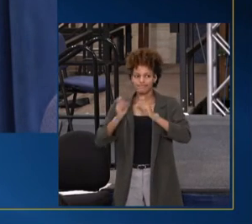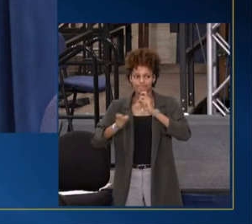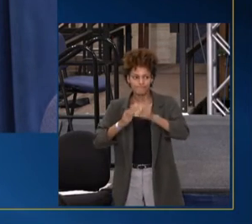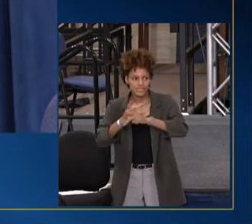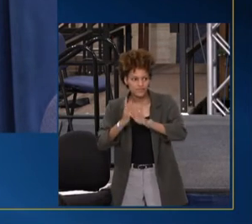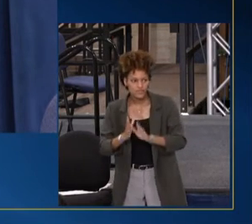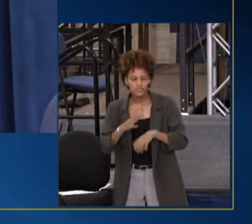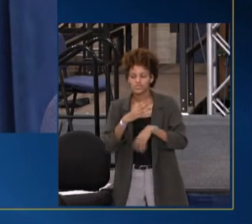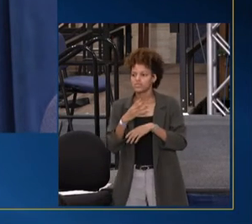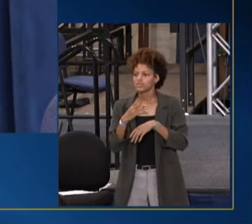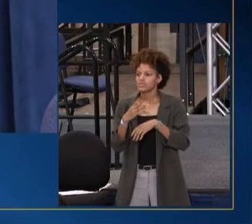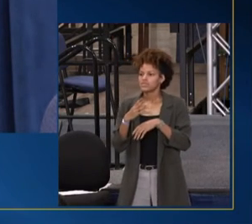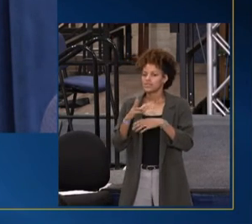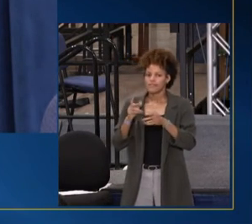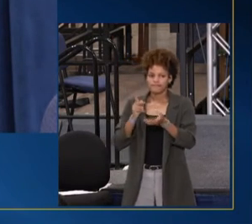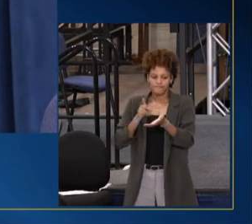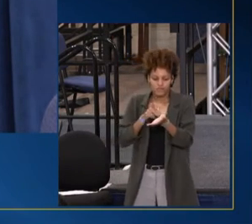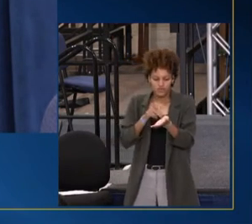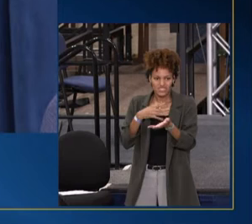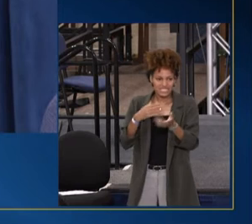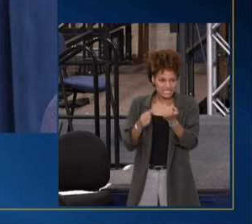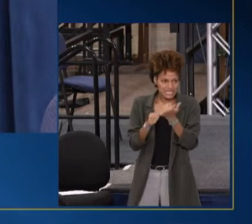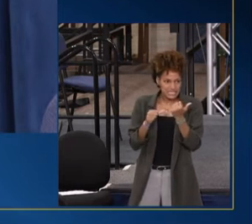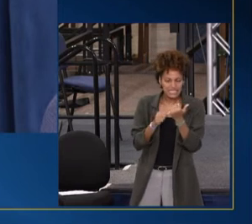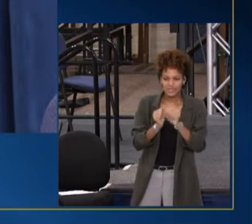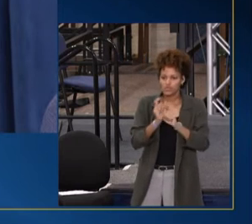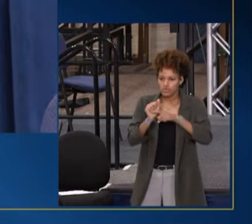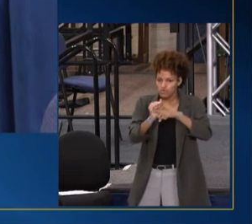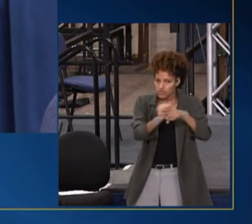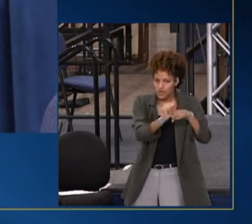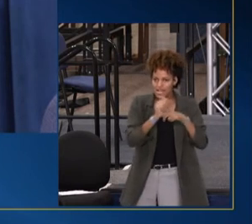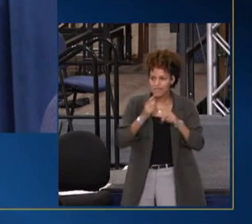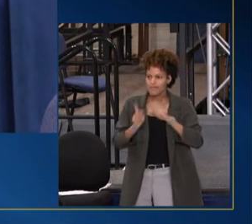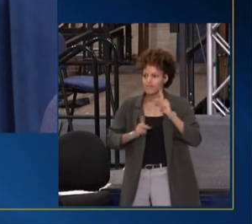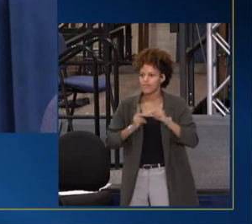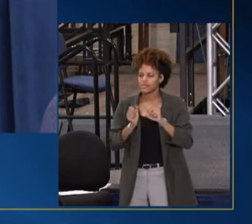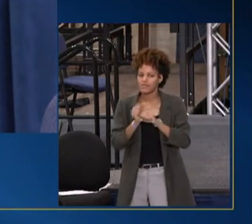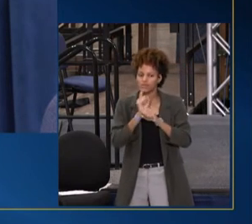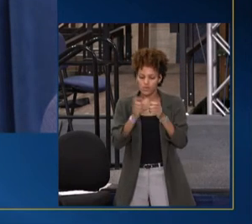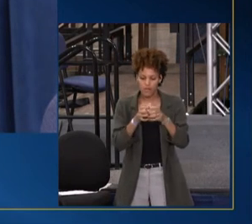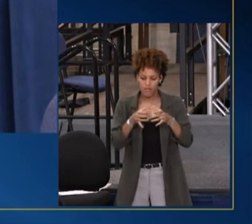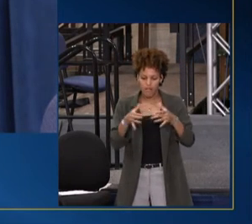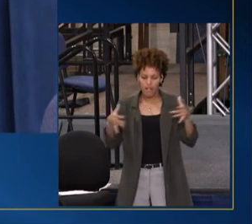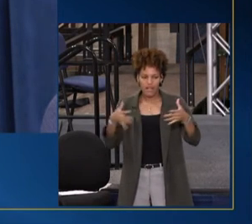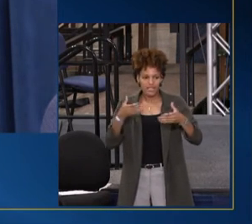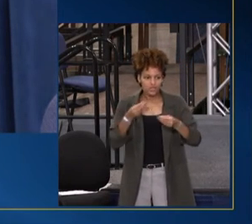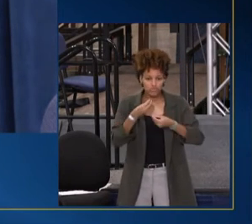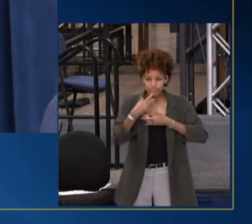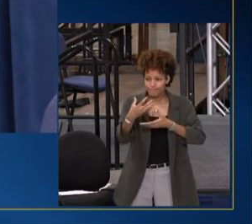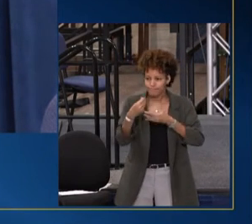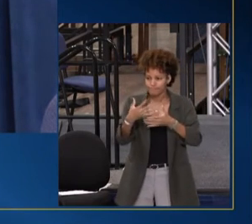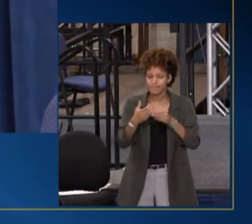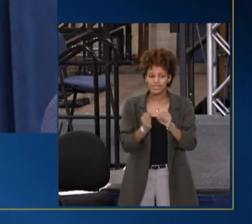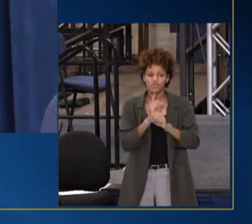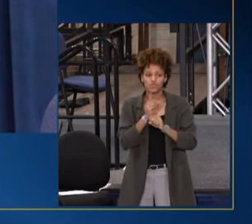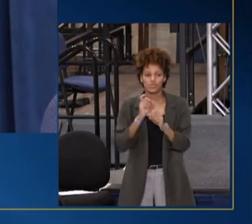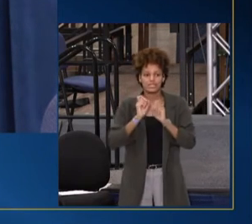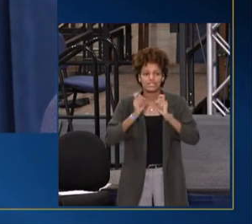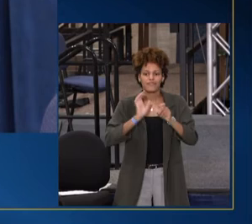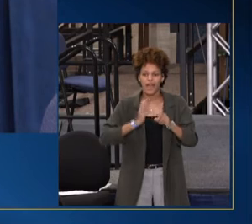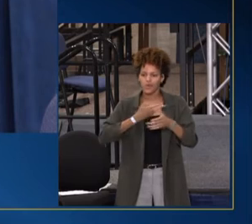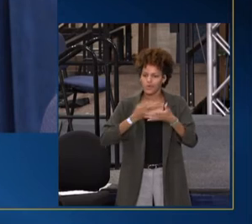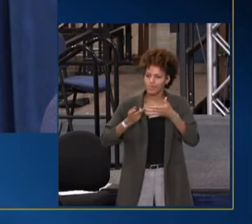more physician assistants and nurse practitioners to really build out the capacity of the nation to deliver on our primary care